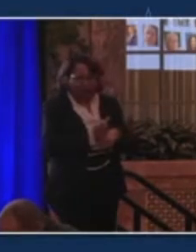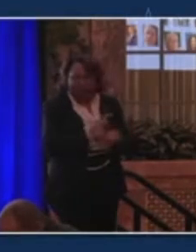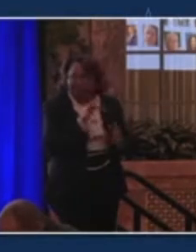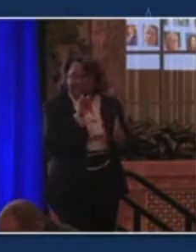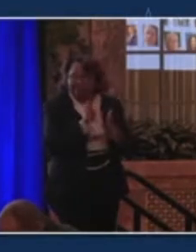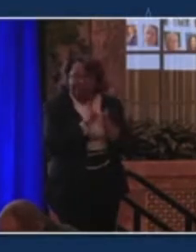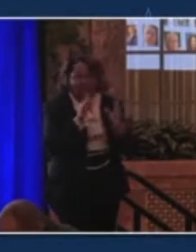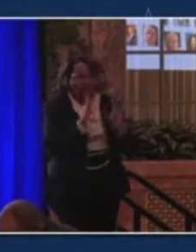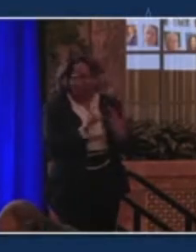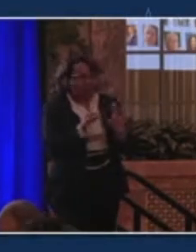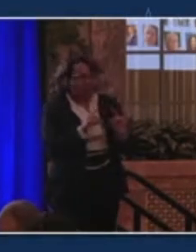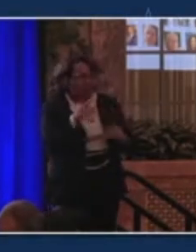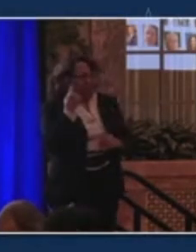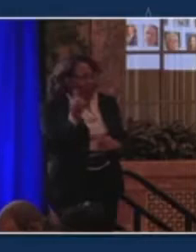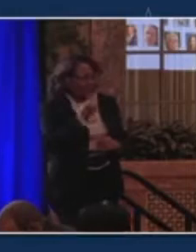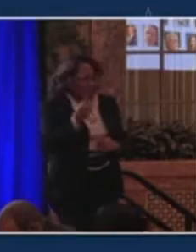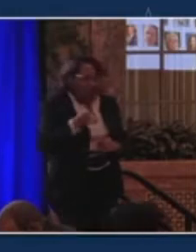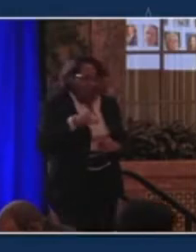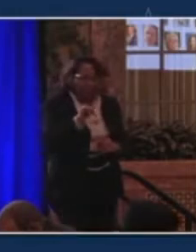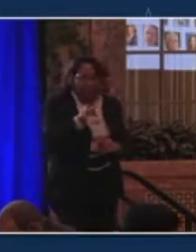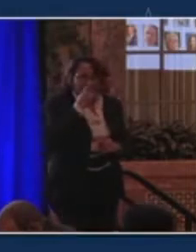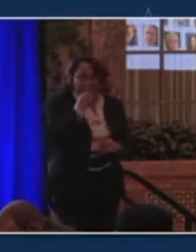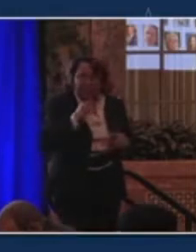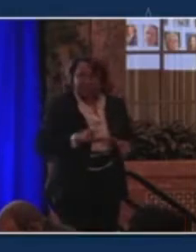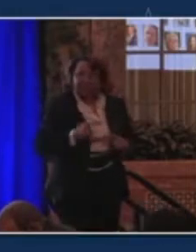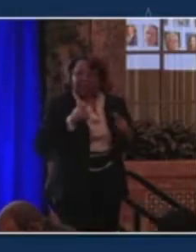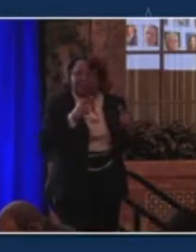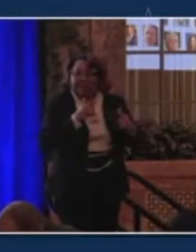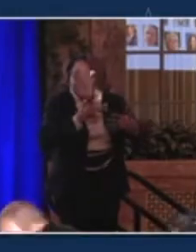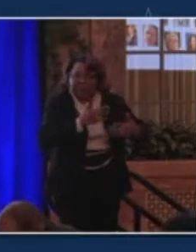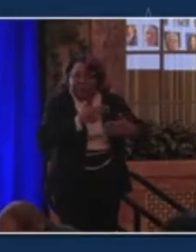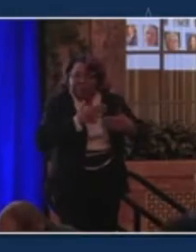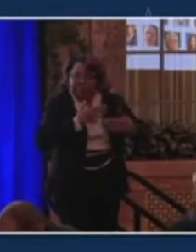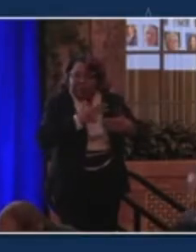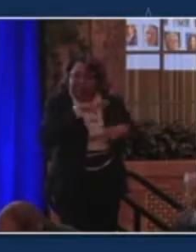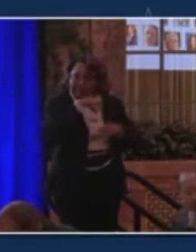is everlasting because it lives and breathes in all of us.